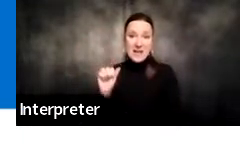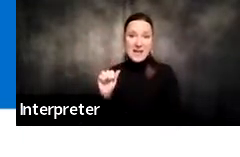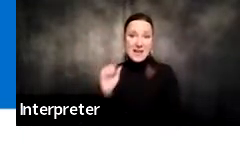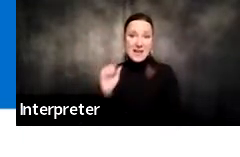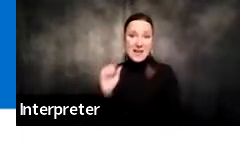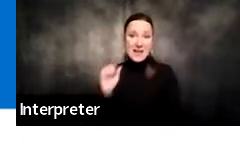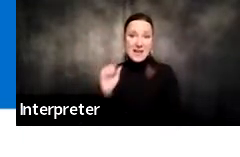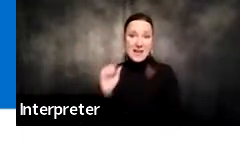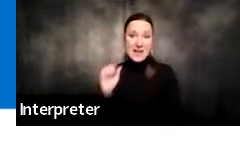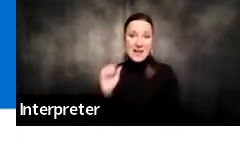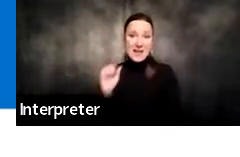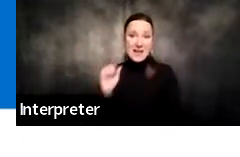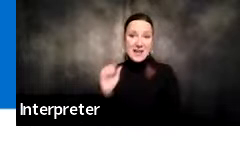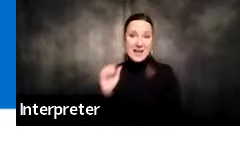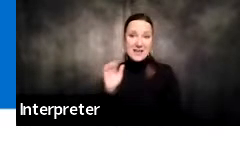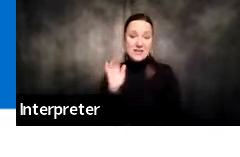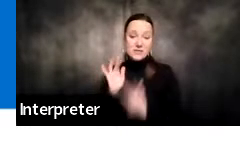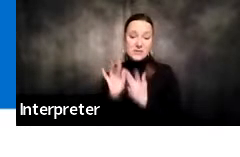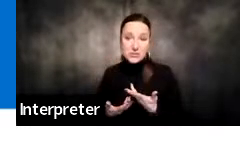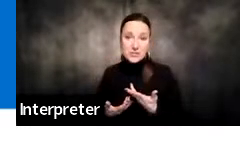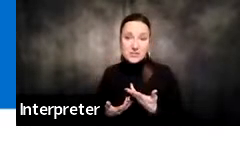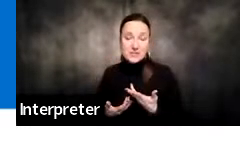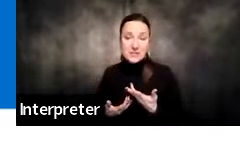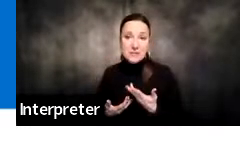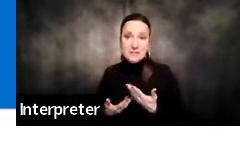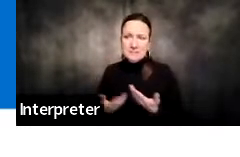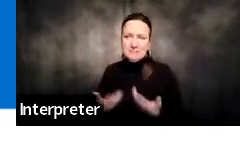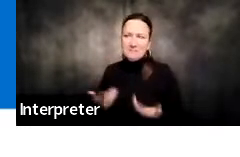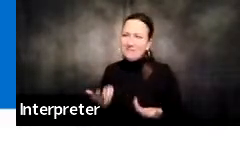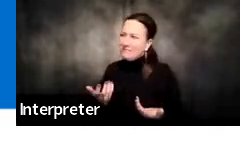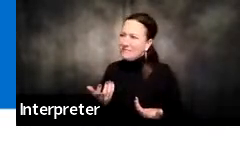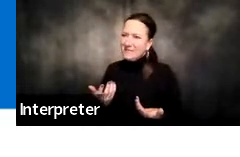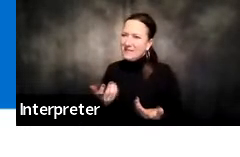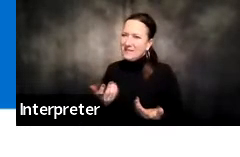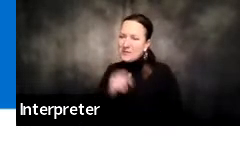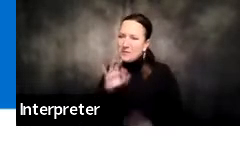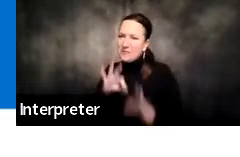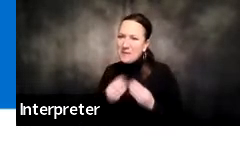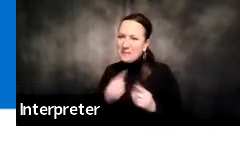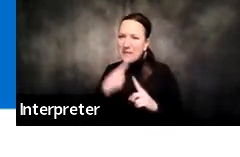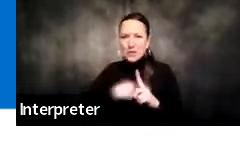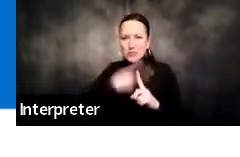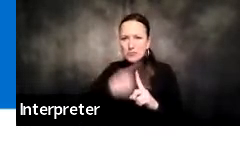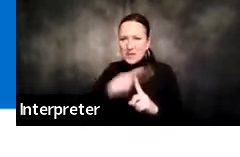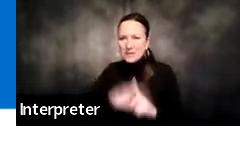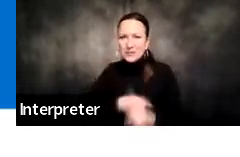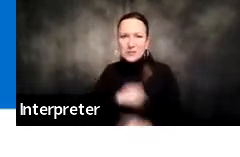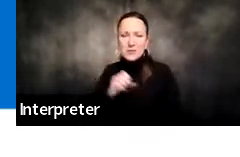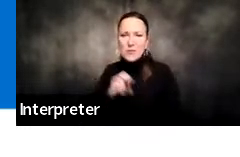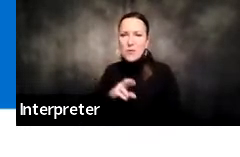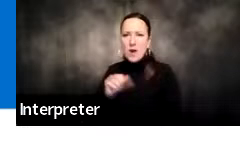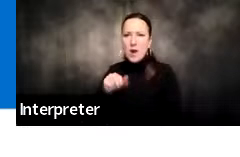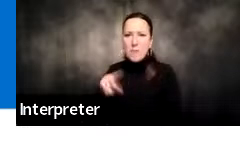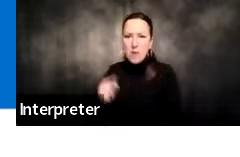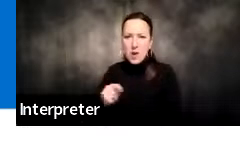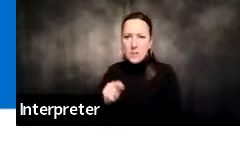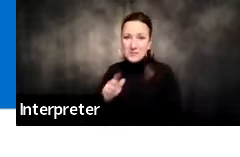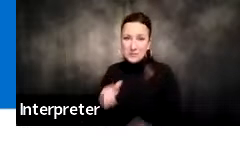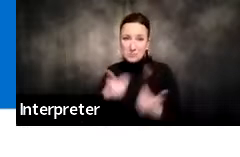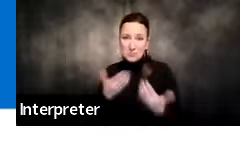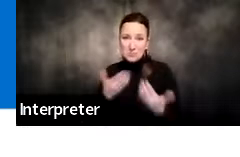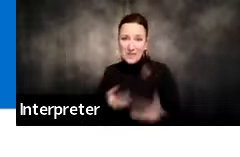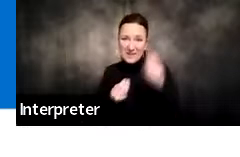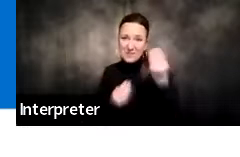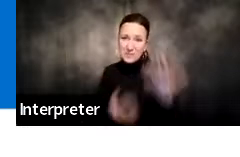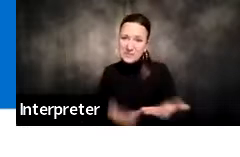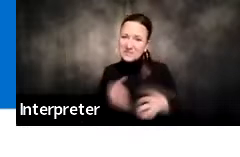owners. Expecting, a tenant in a single family home or even an apartment building to provide information is